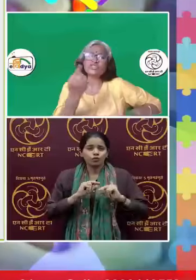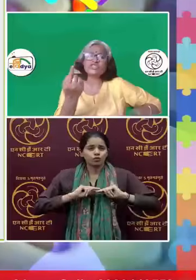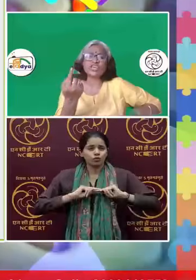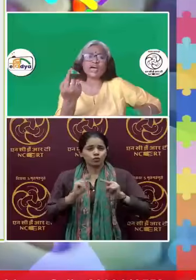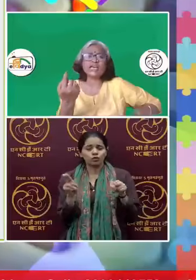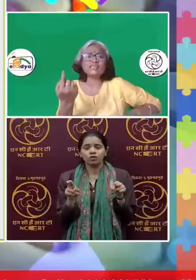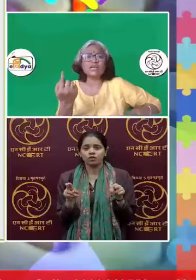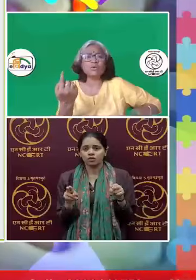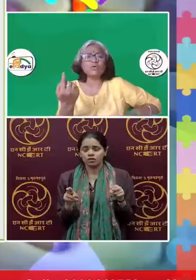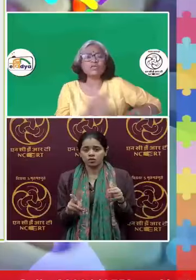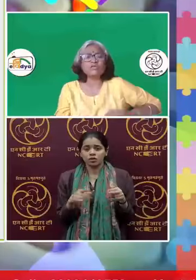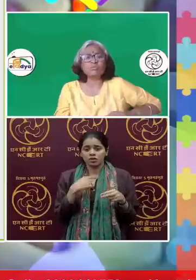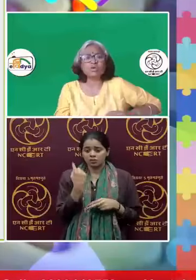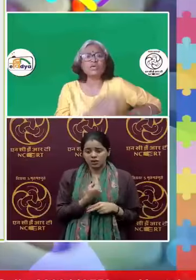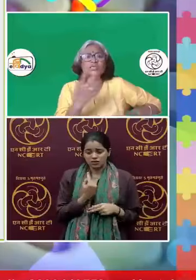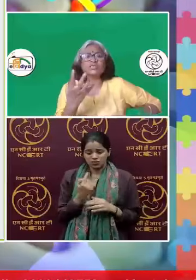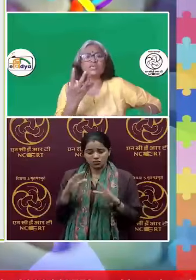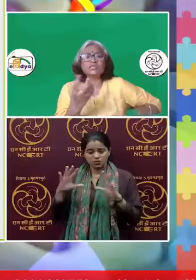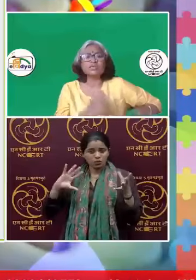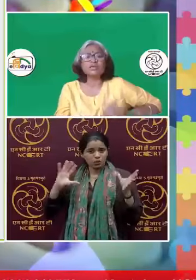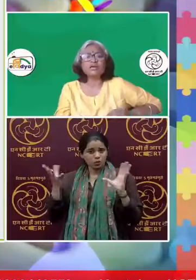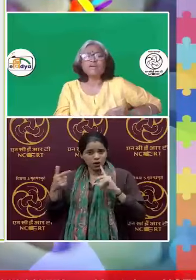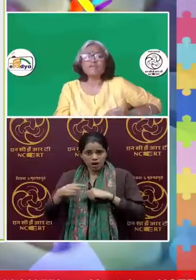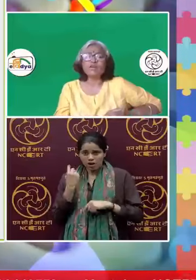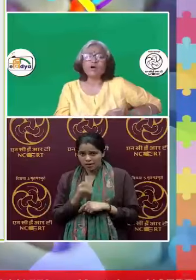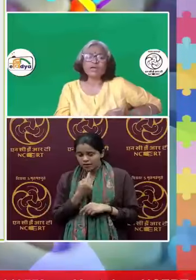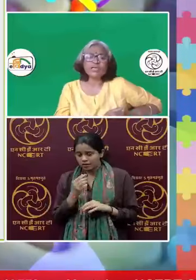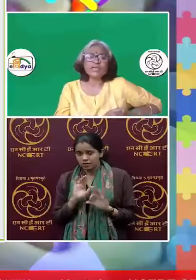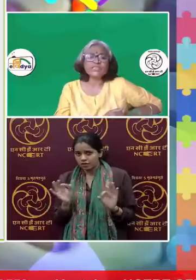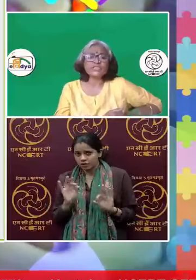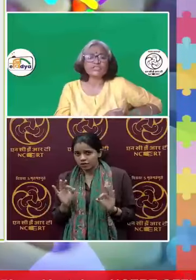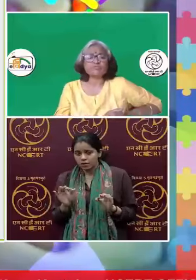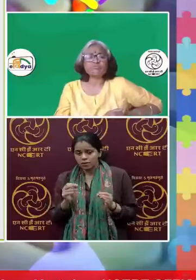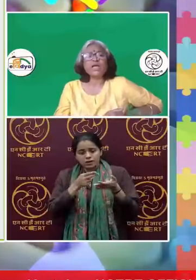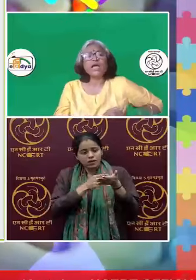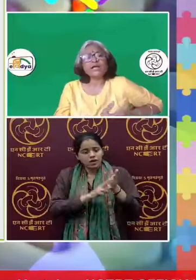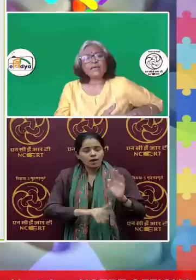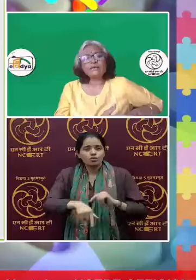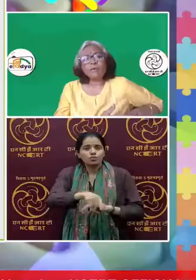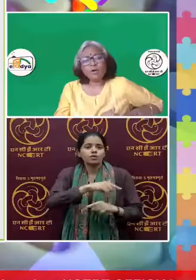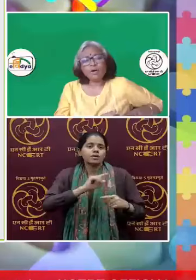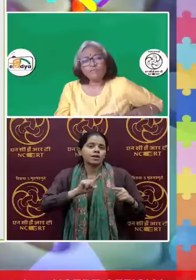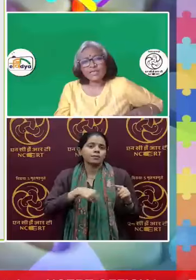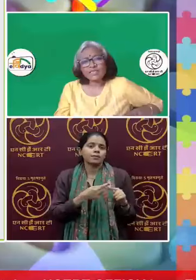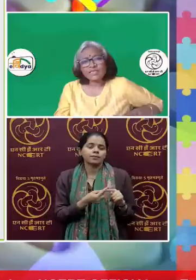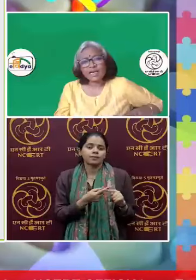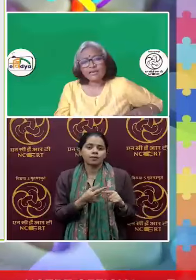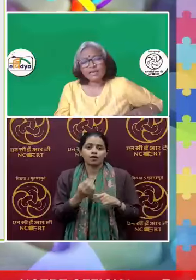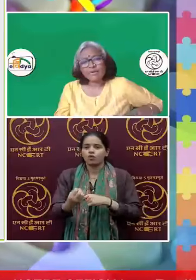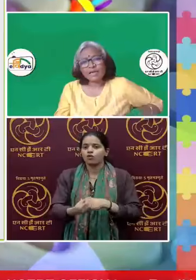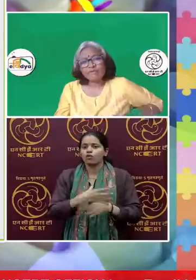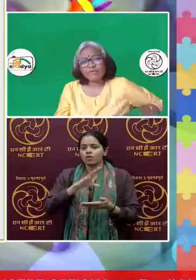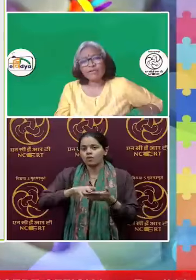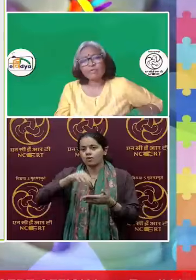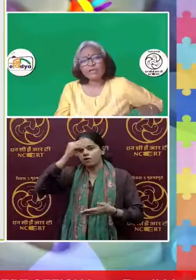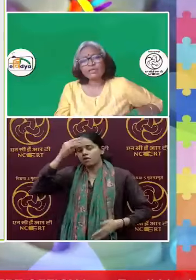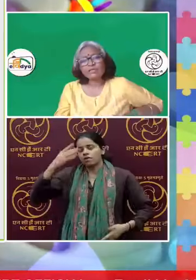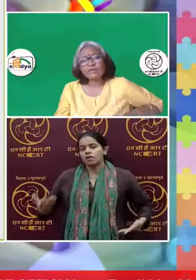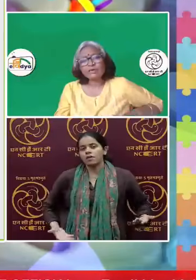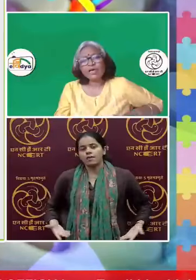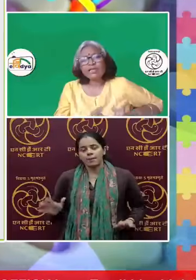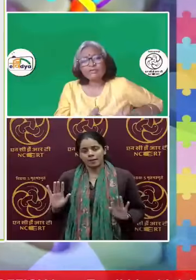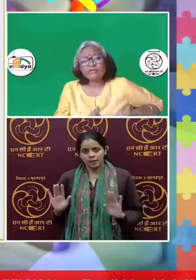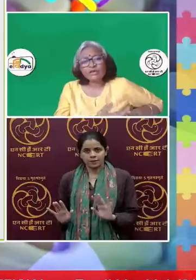is not just the child is alone in this world. It is a very organic system, and it all affects their learning behavior,